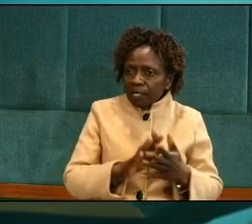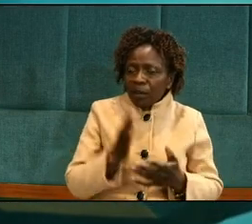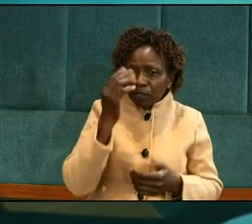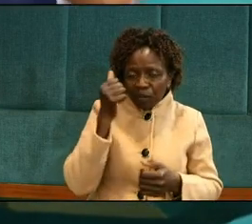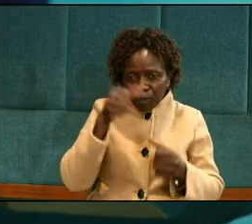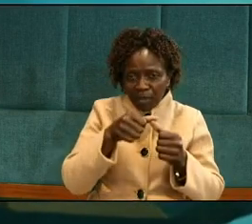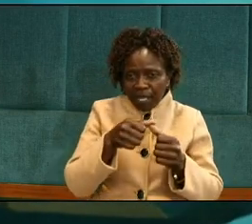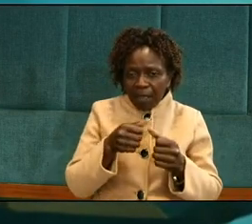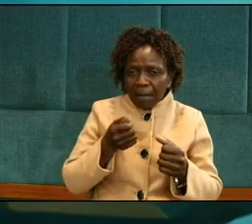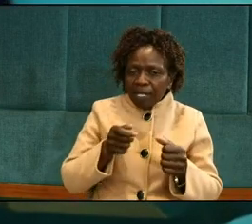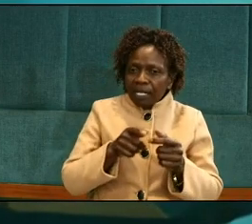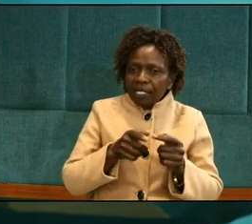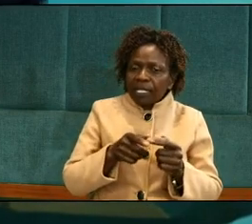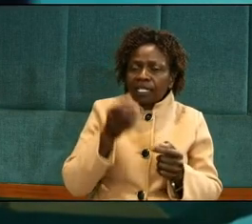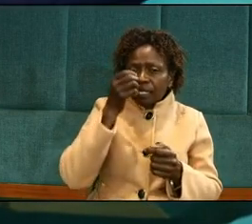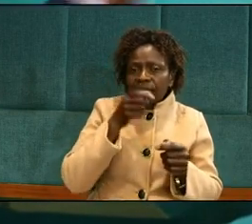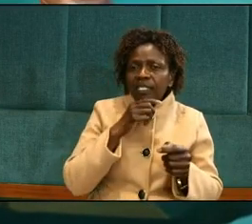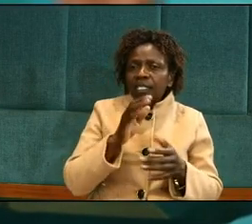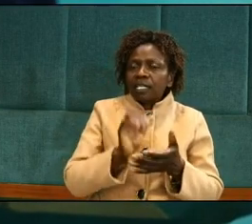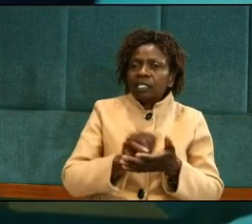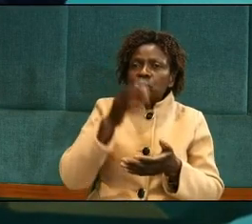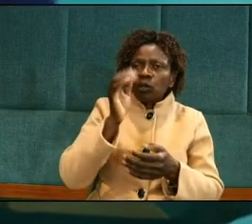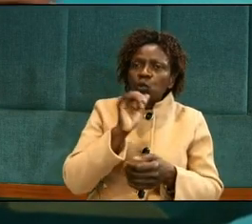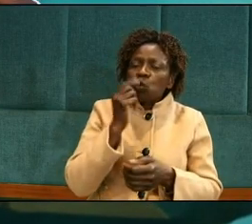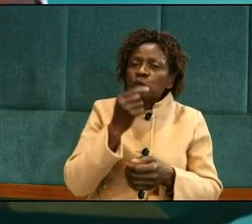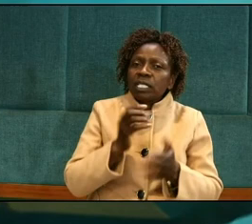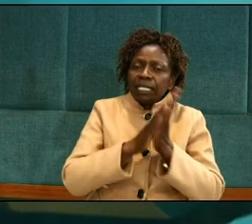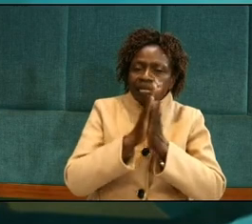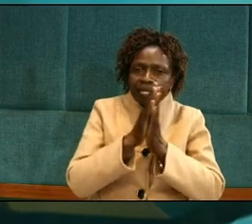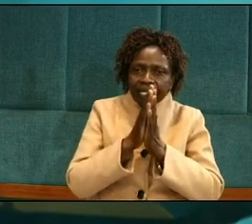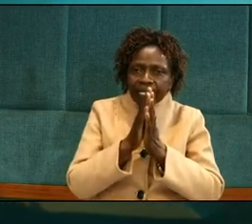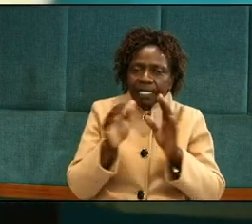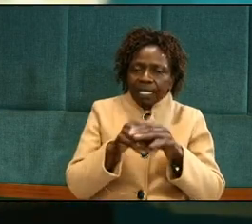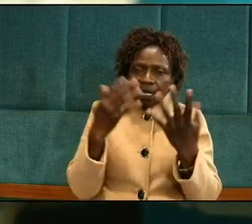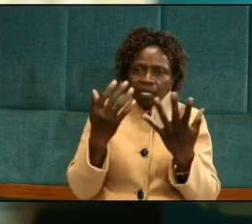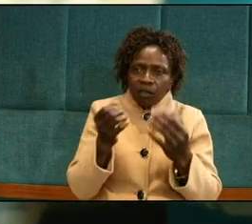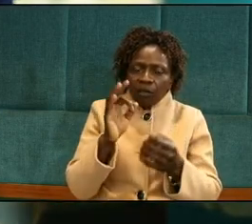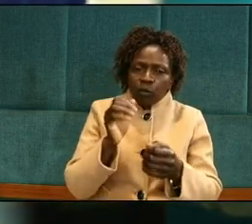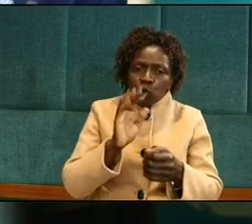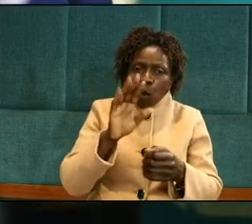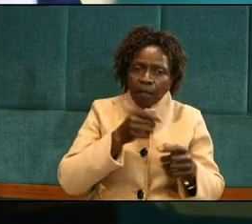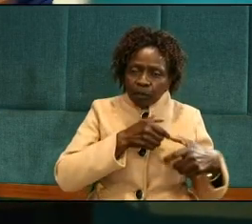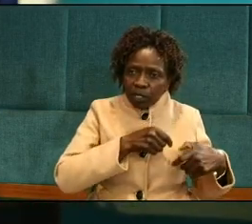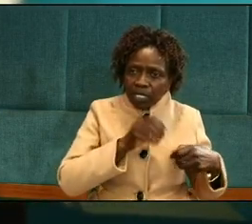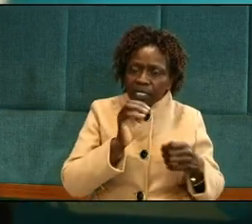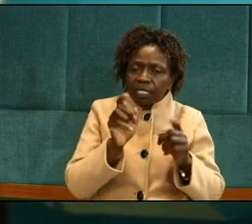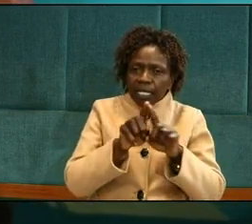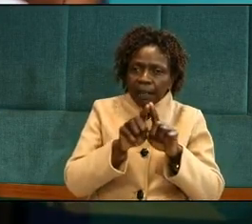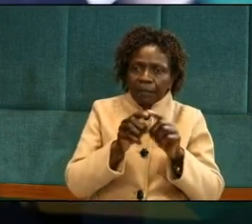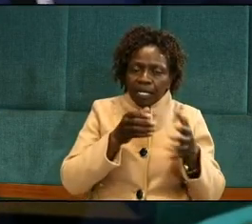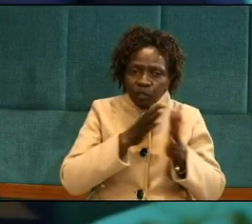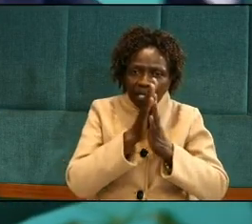sisters, that God, who is interested in the affairs of your spouse, is also